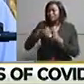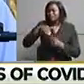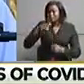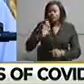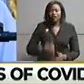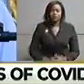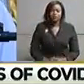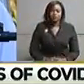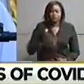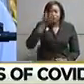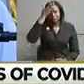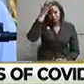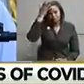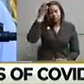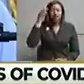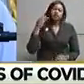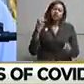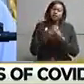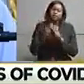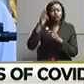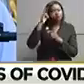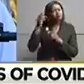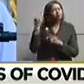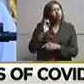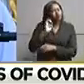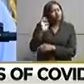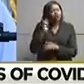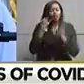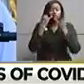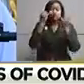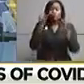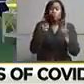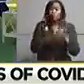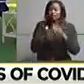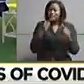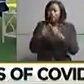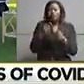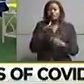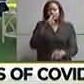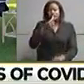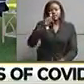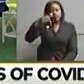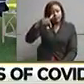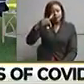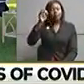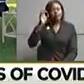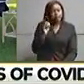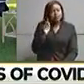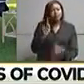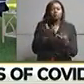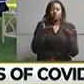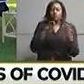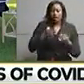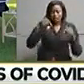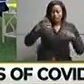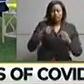Ebola, you remember I told you on the first broadcast, I told you Ebola was killing 67% in